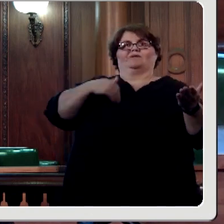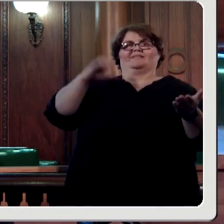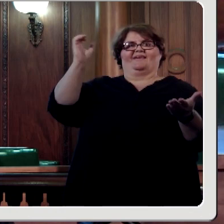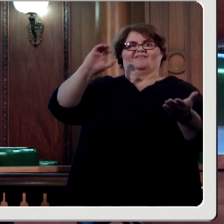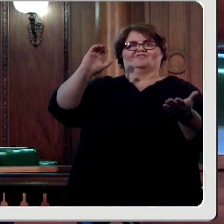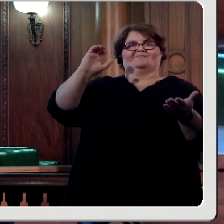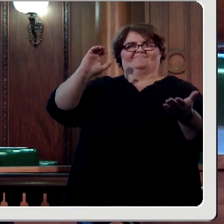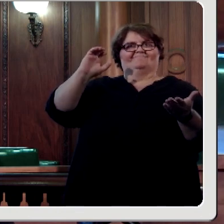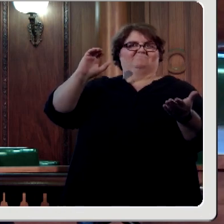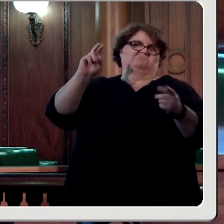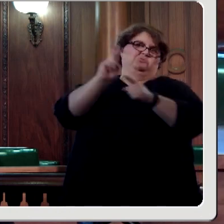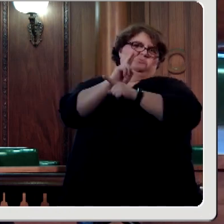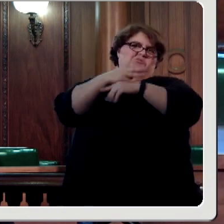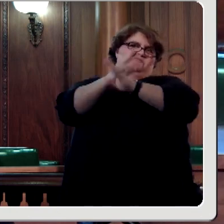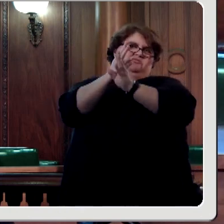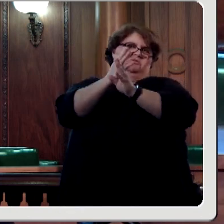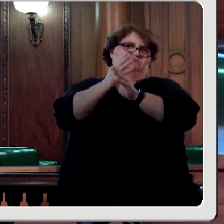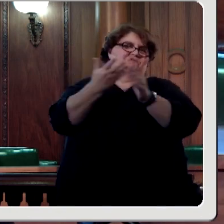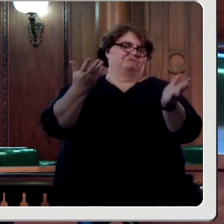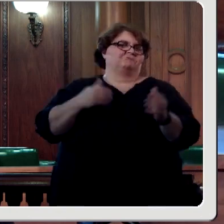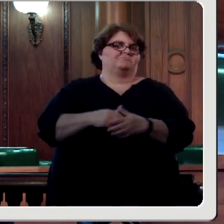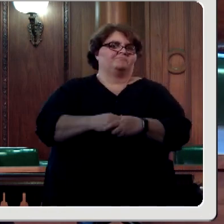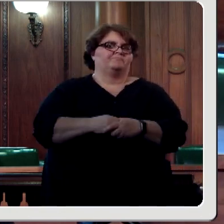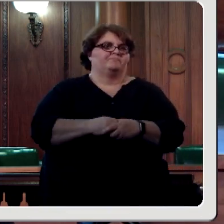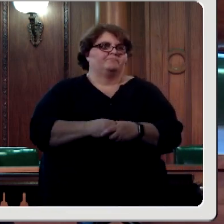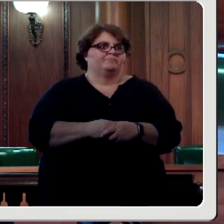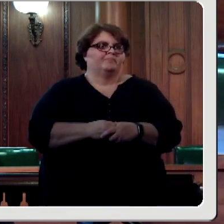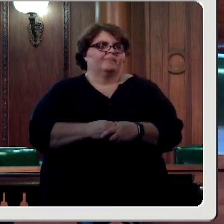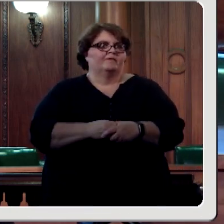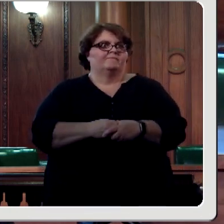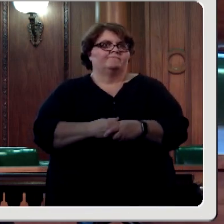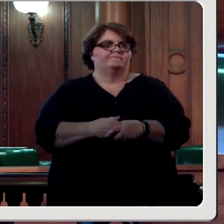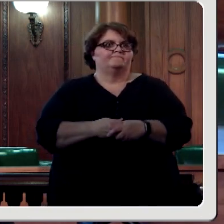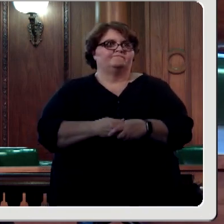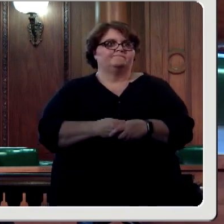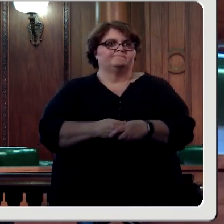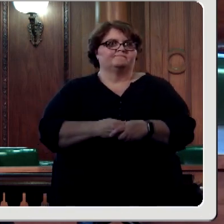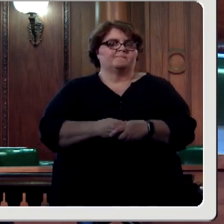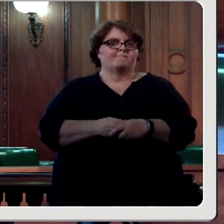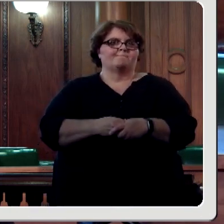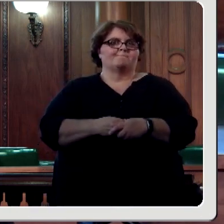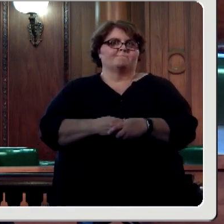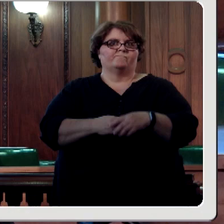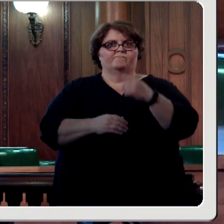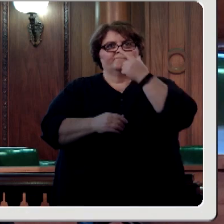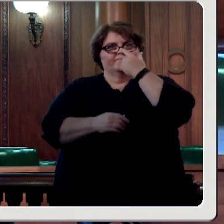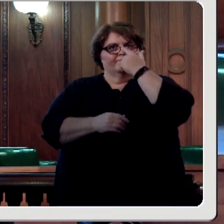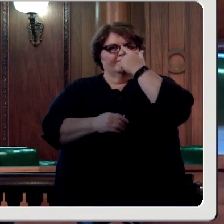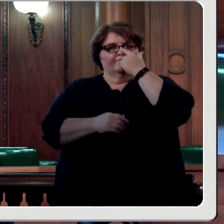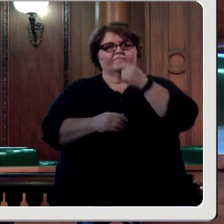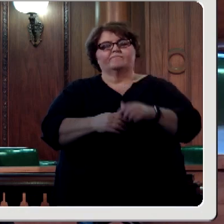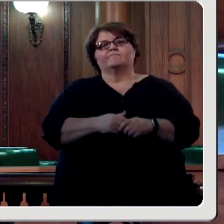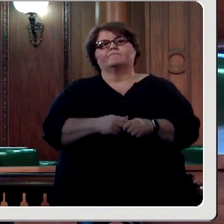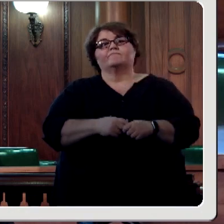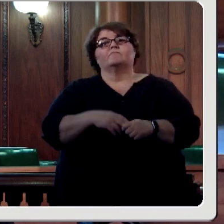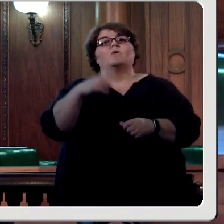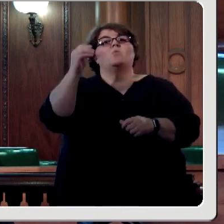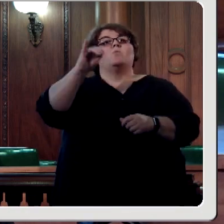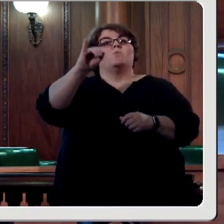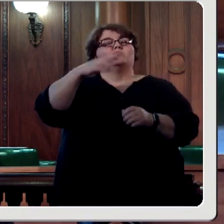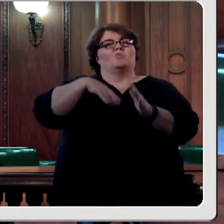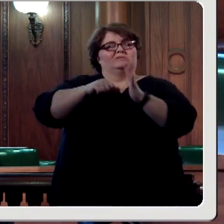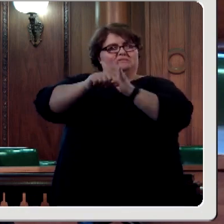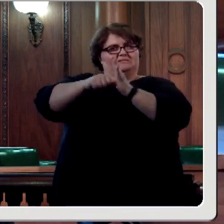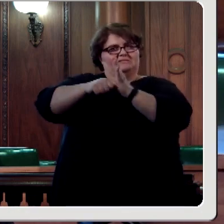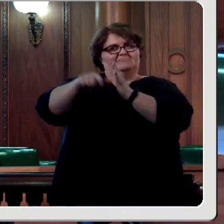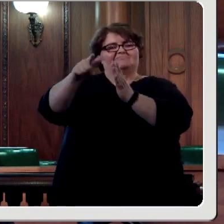Dr. Roose brought up, and I'm sure Dr. Hessler is going to bring up too, and Helen, on the mask. I have been noticing, and it